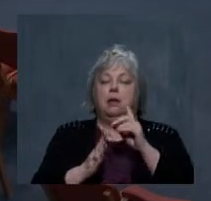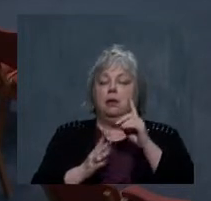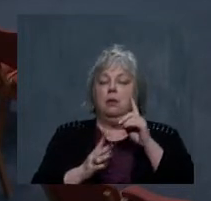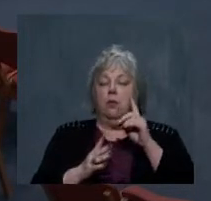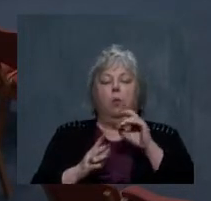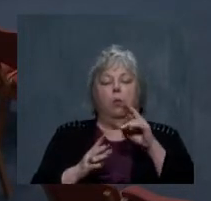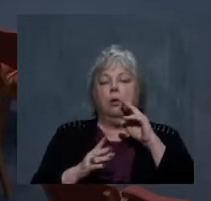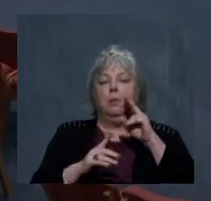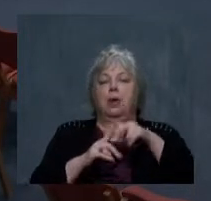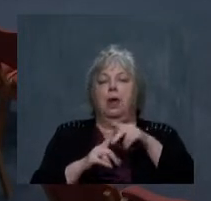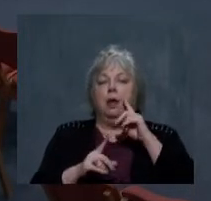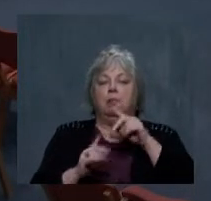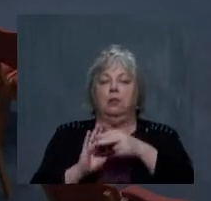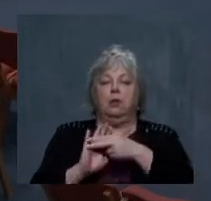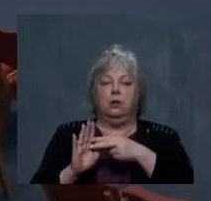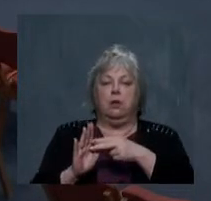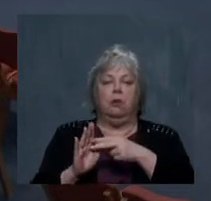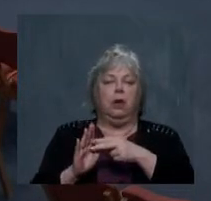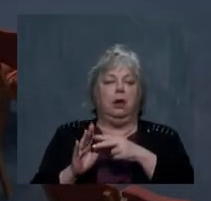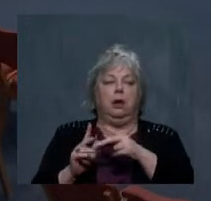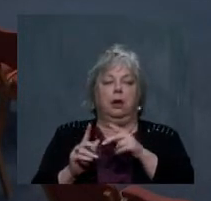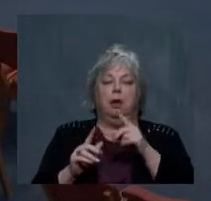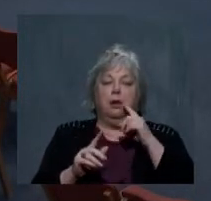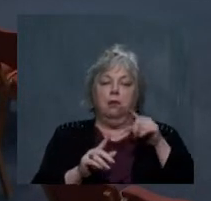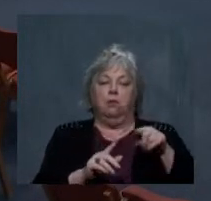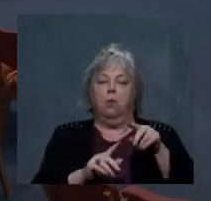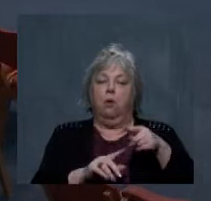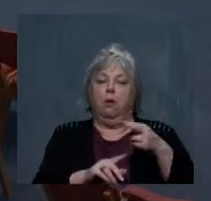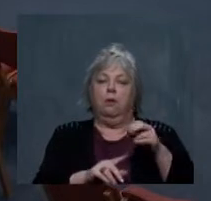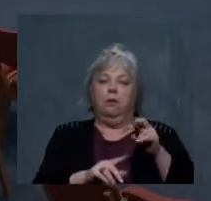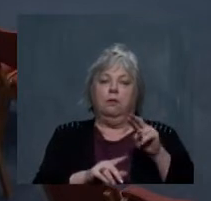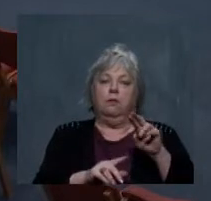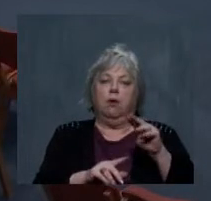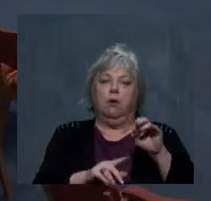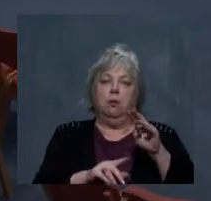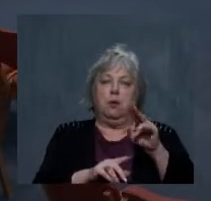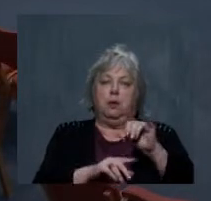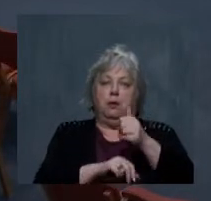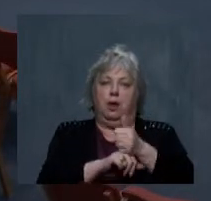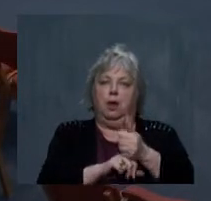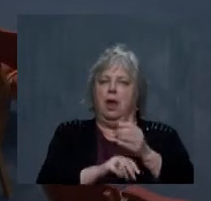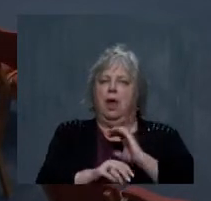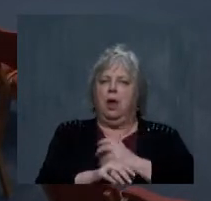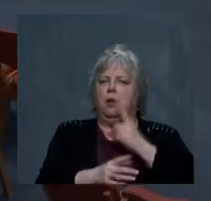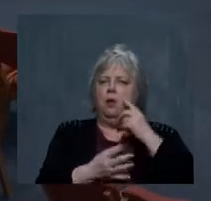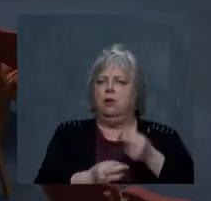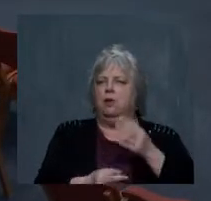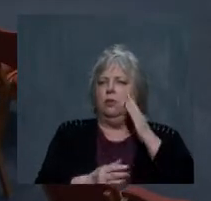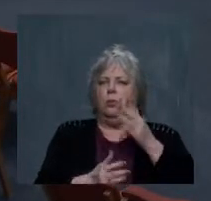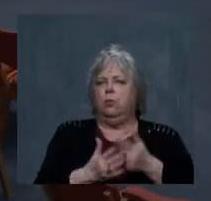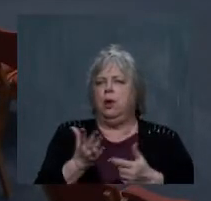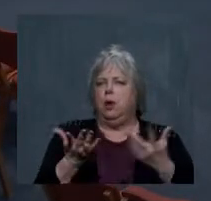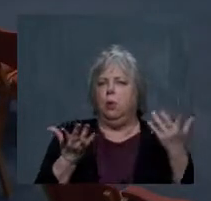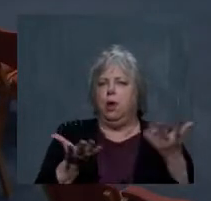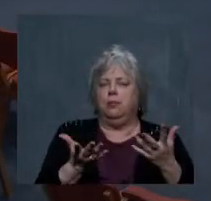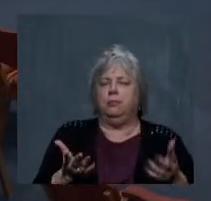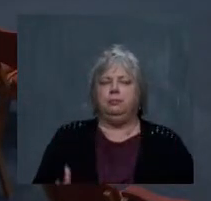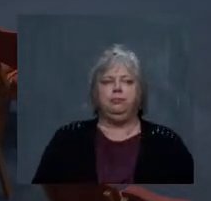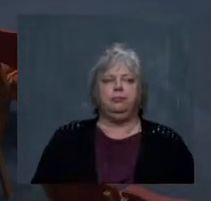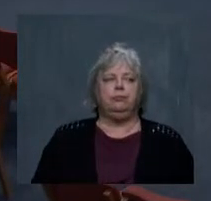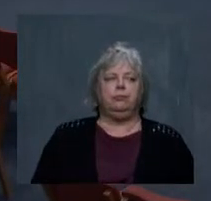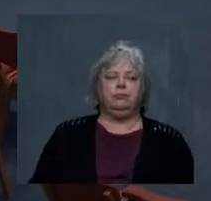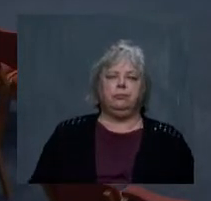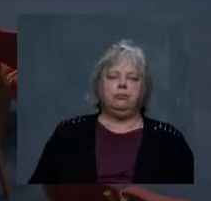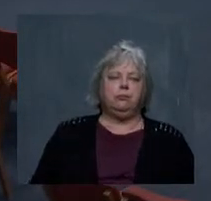apply for a zoning out here for a pharmacy, what our disposition be, having